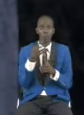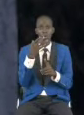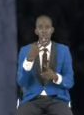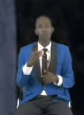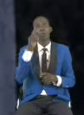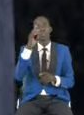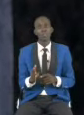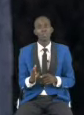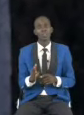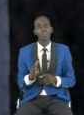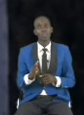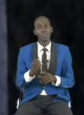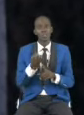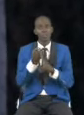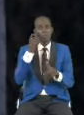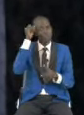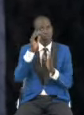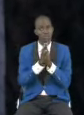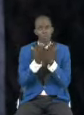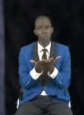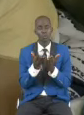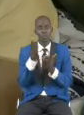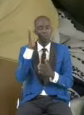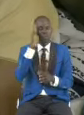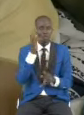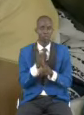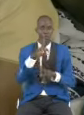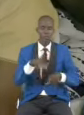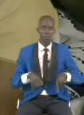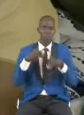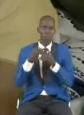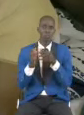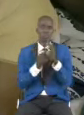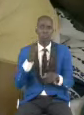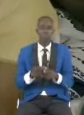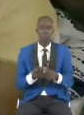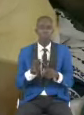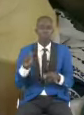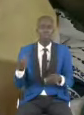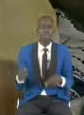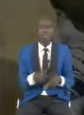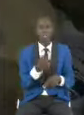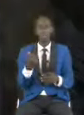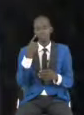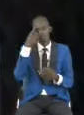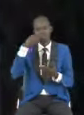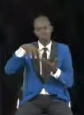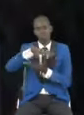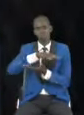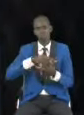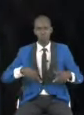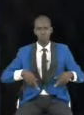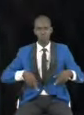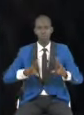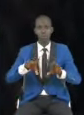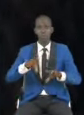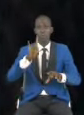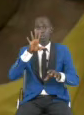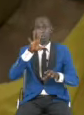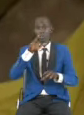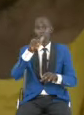his book will sustain your life. Any crossroad you find yourself, this word will sustain